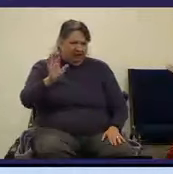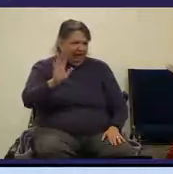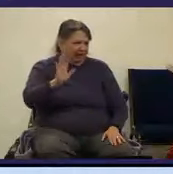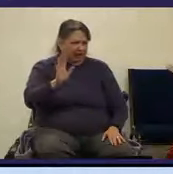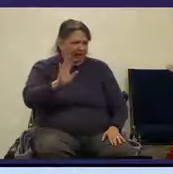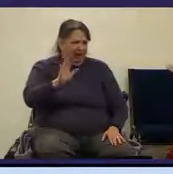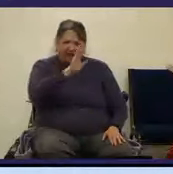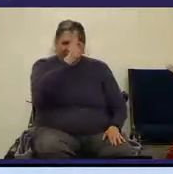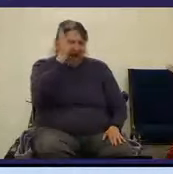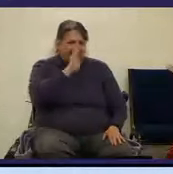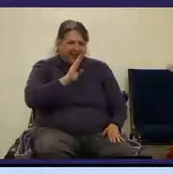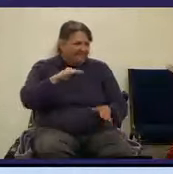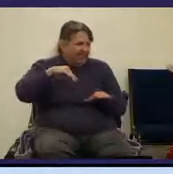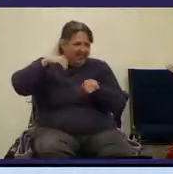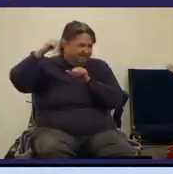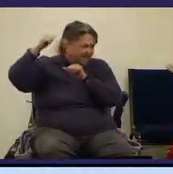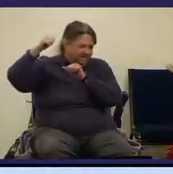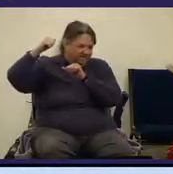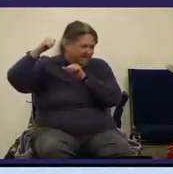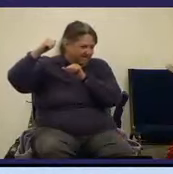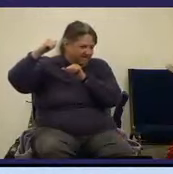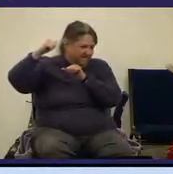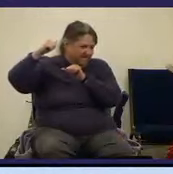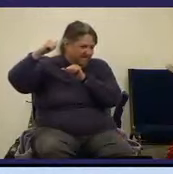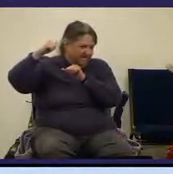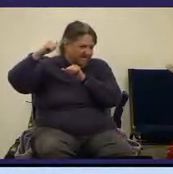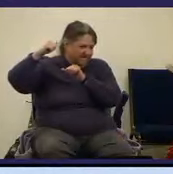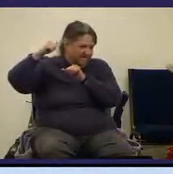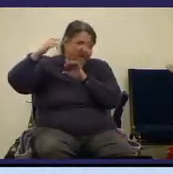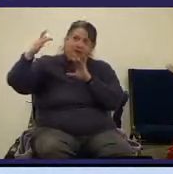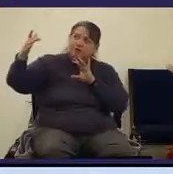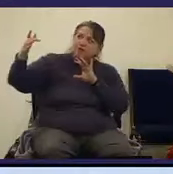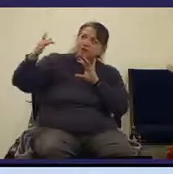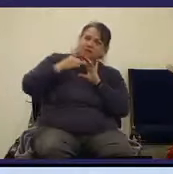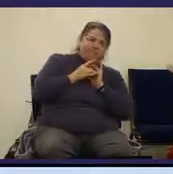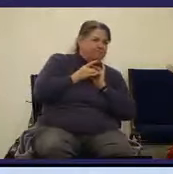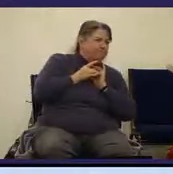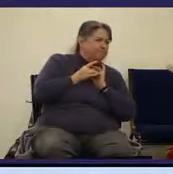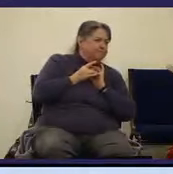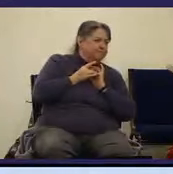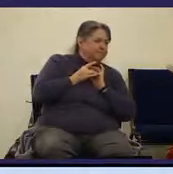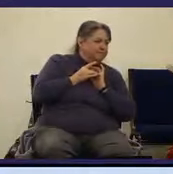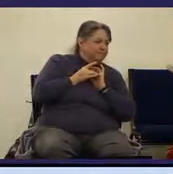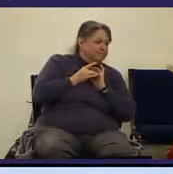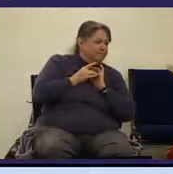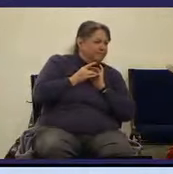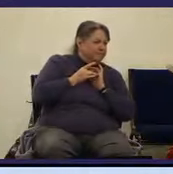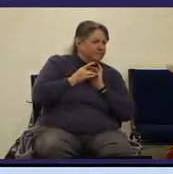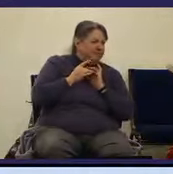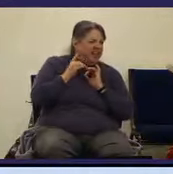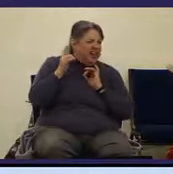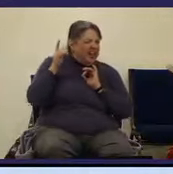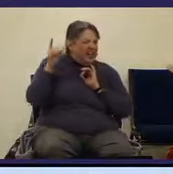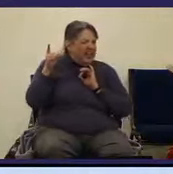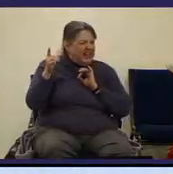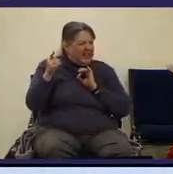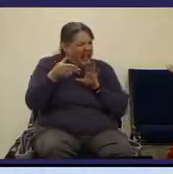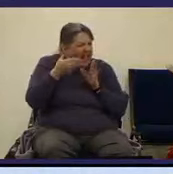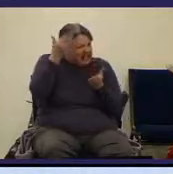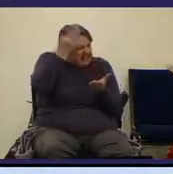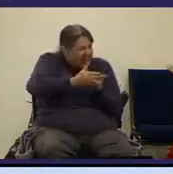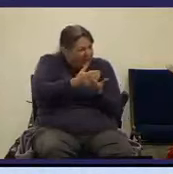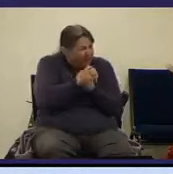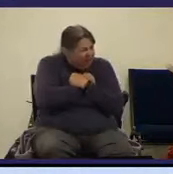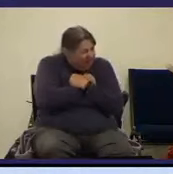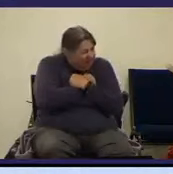separate himself from me. But no matter what, his word tells me that he doesn't love me, or he doesn't love us because